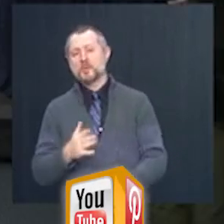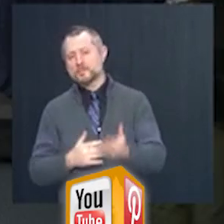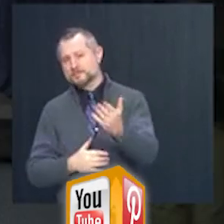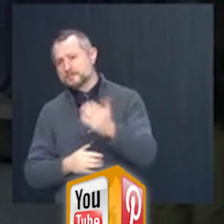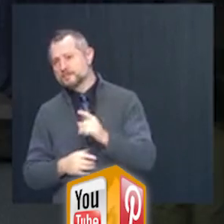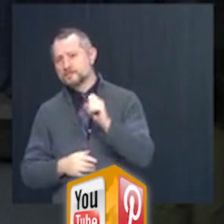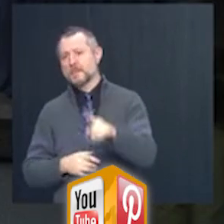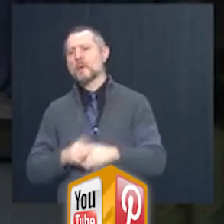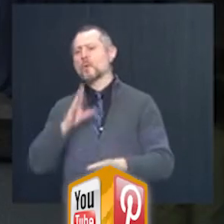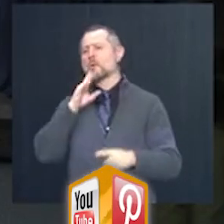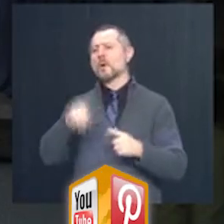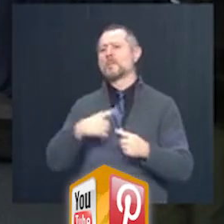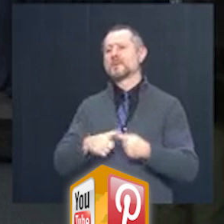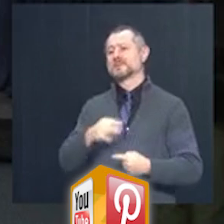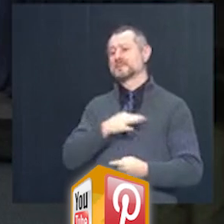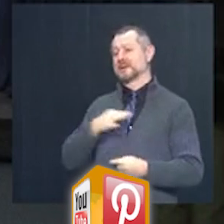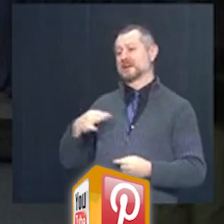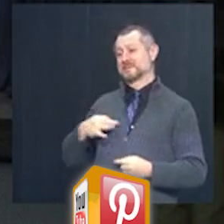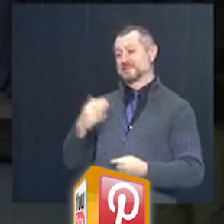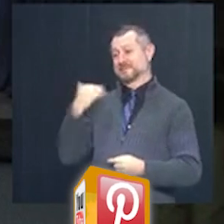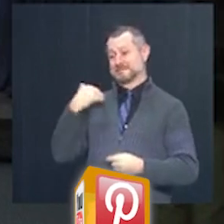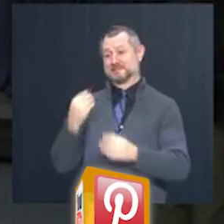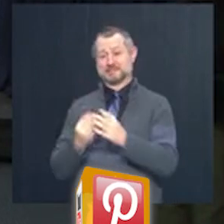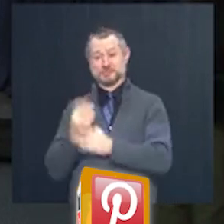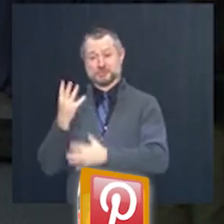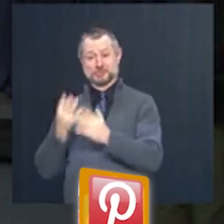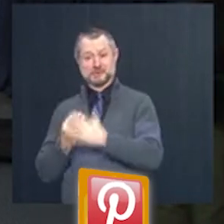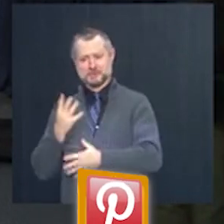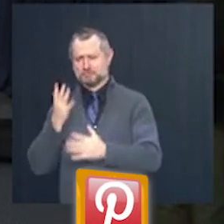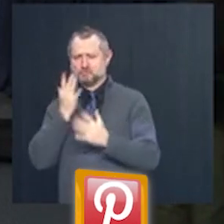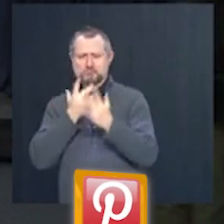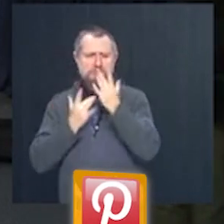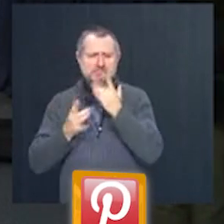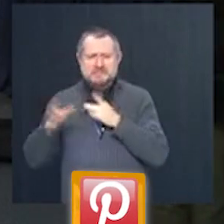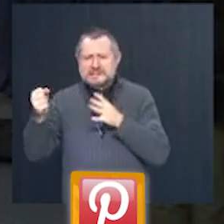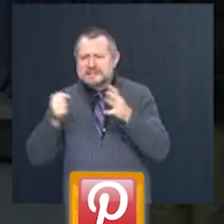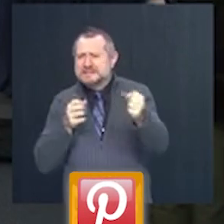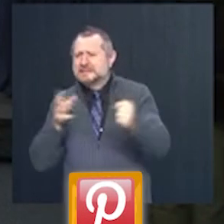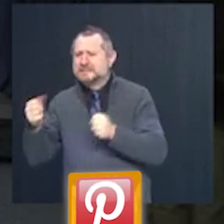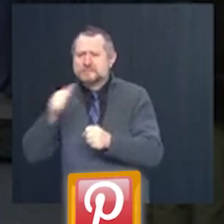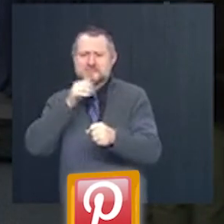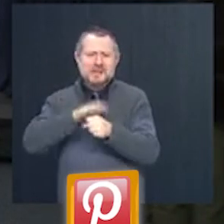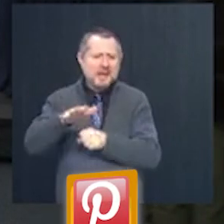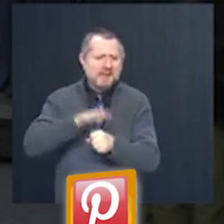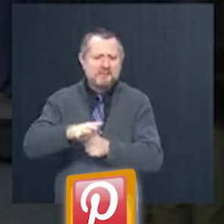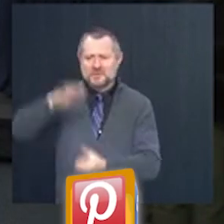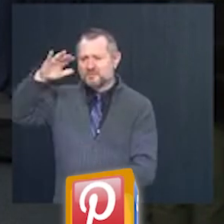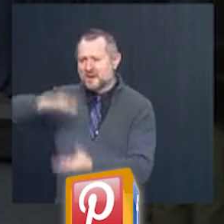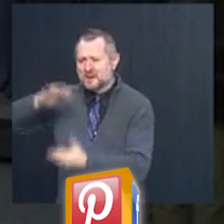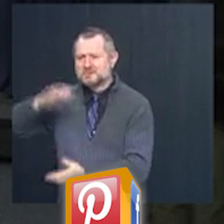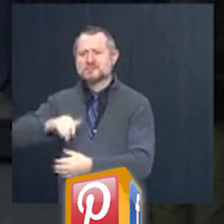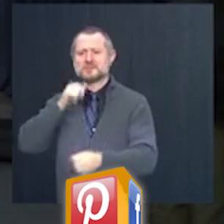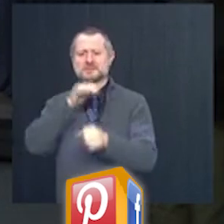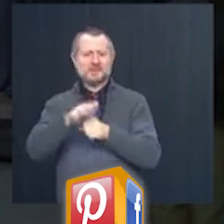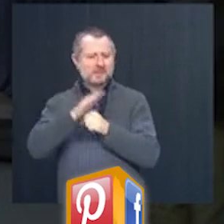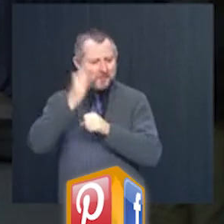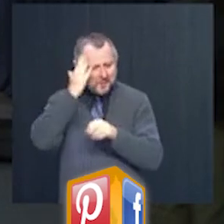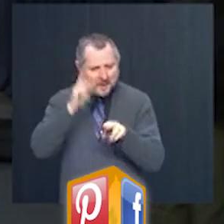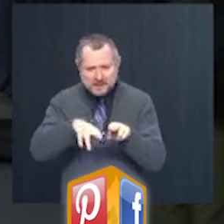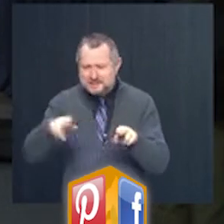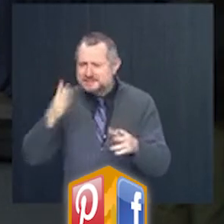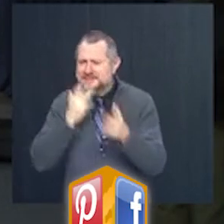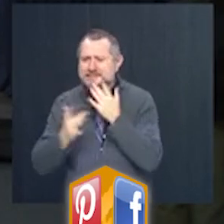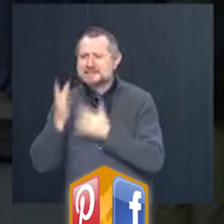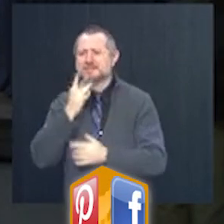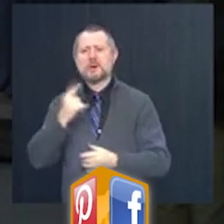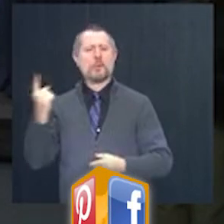So in the spring, the pandemic was pretty much defined by shortages. We were running out of ventilators, we were running out of beds. There's always been something that's